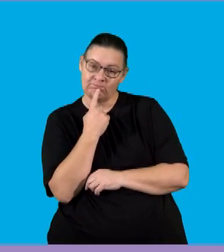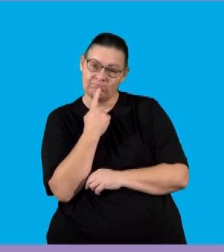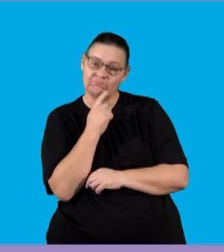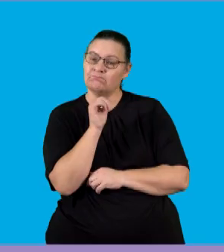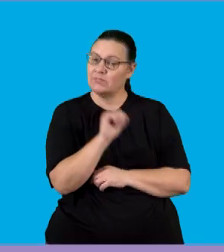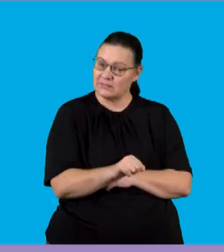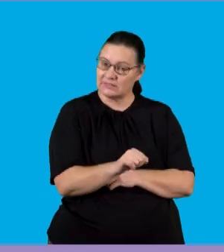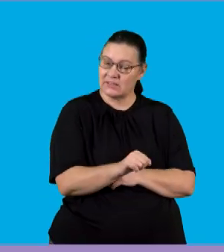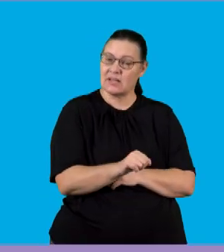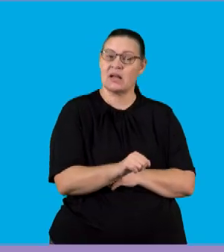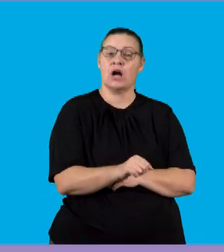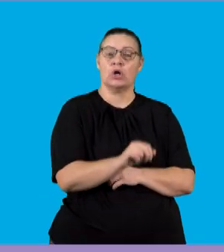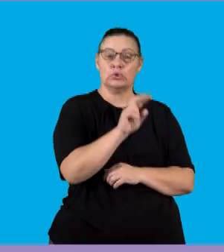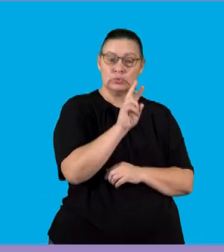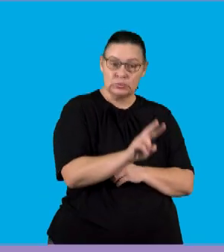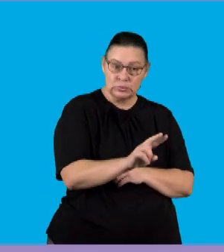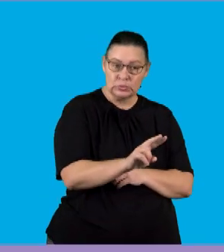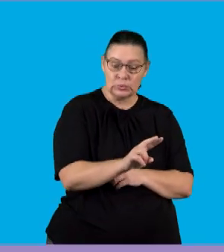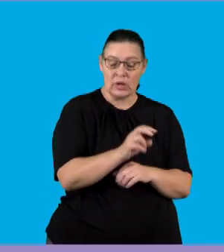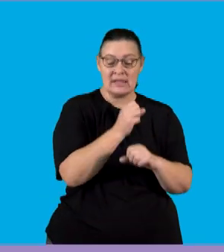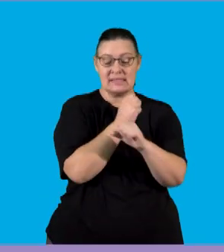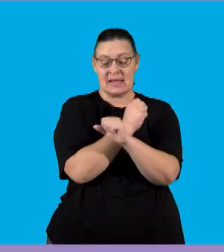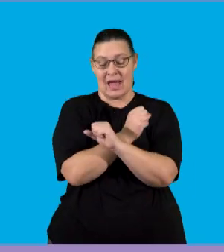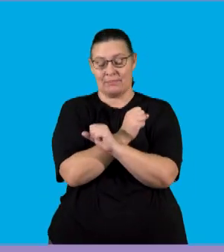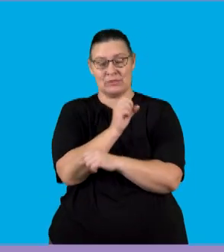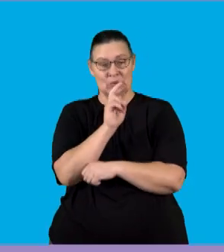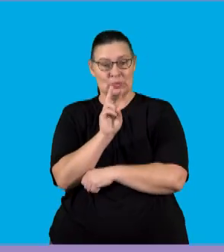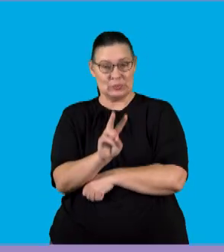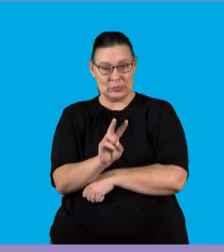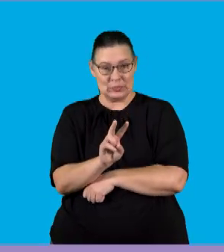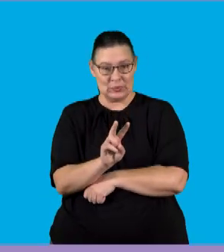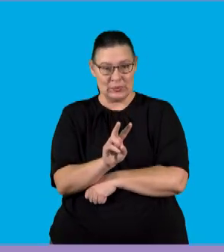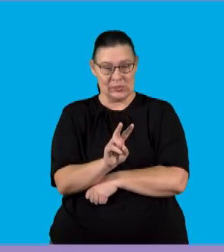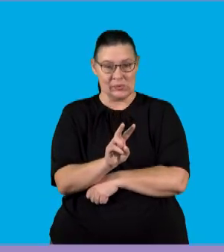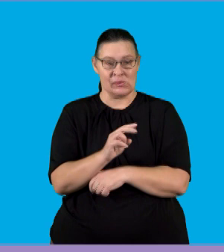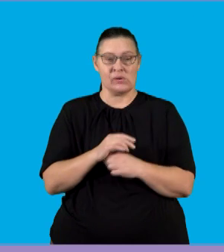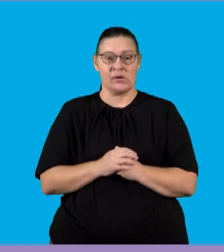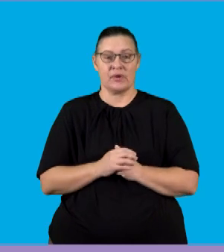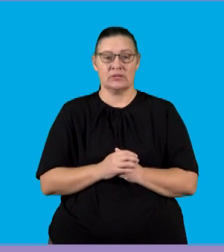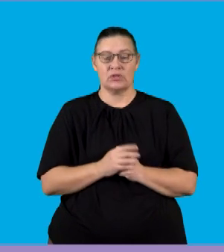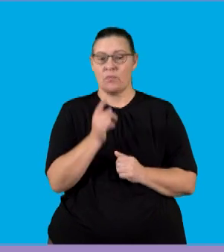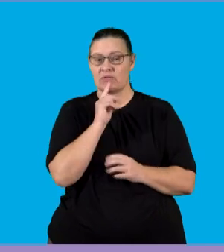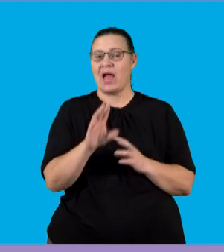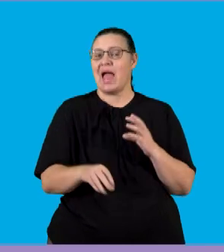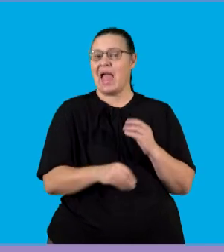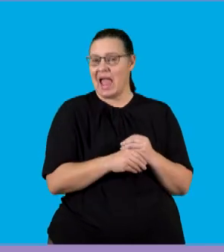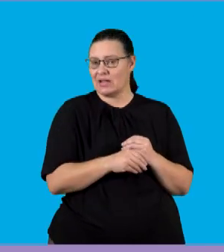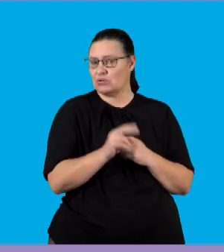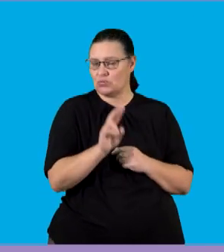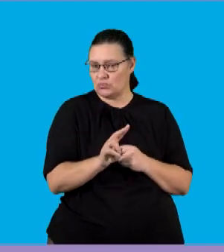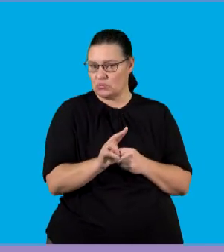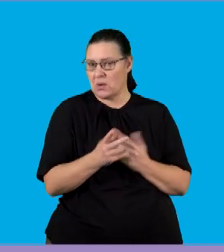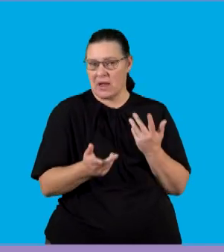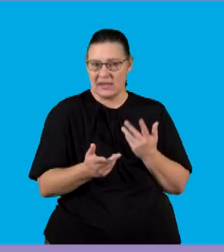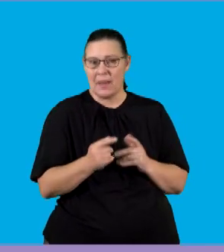that, yes, we are multiplying by 2. Now, you could easily say that we are adding 2, but